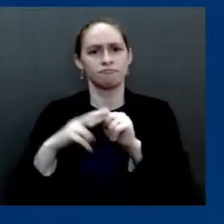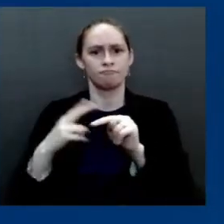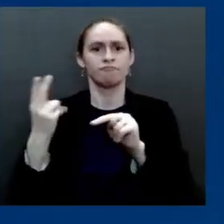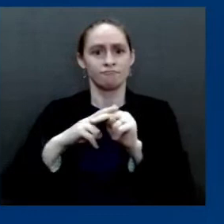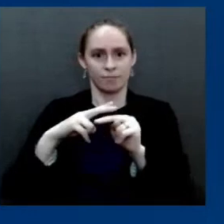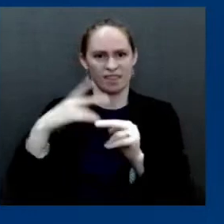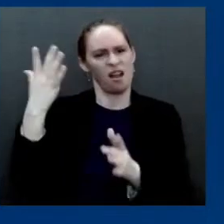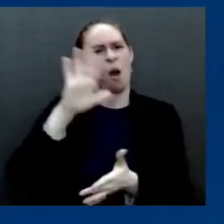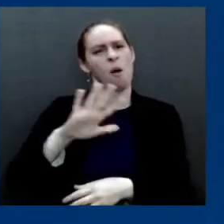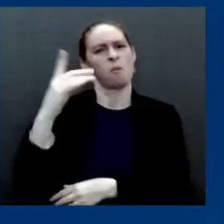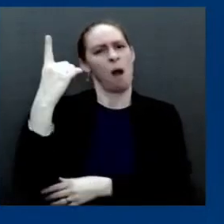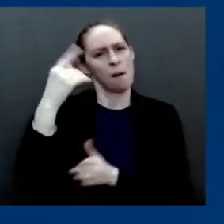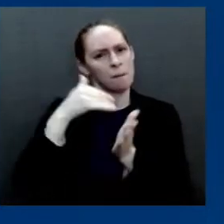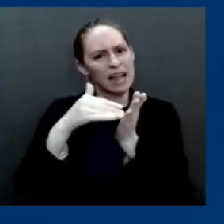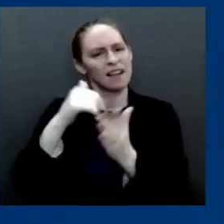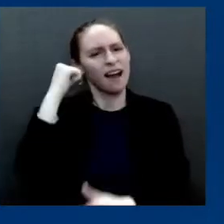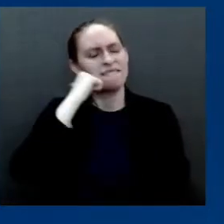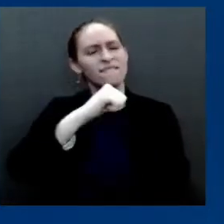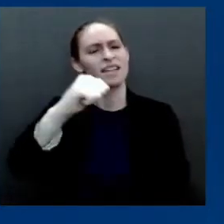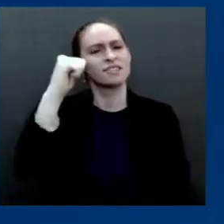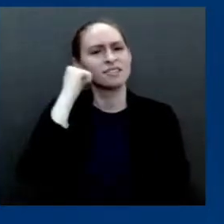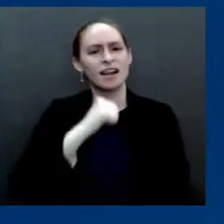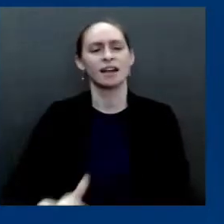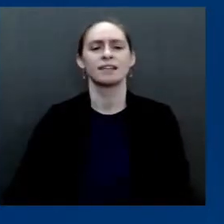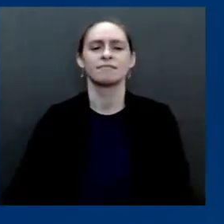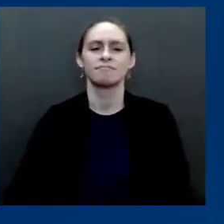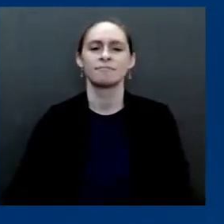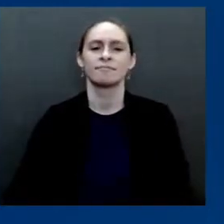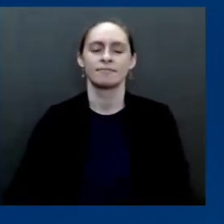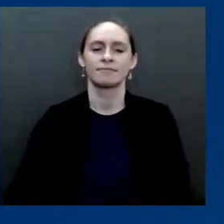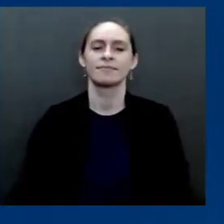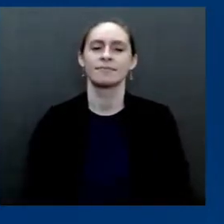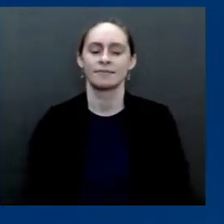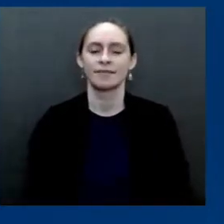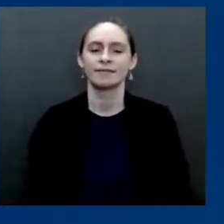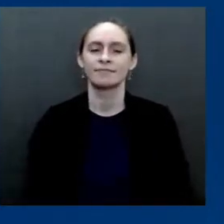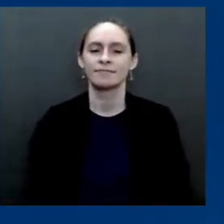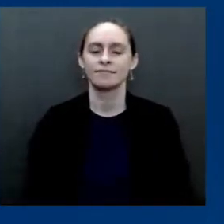emphasize, everybody who's eligible should go get boosted as soon as possible.